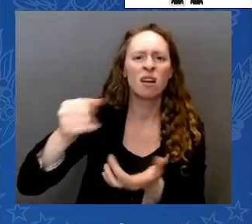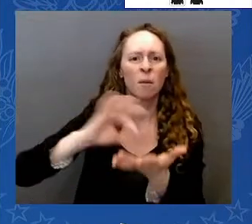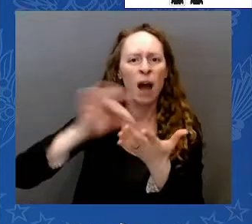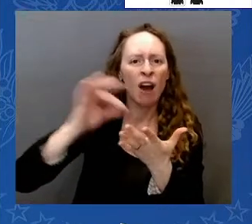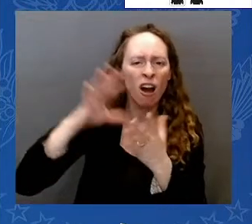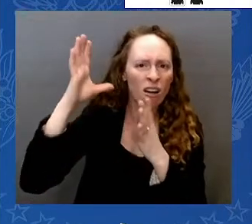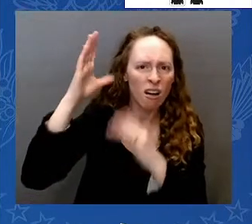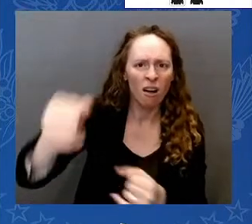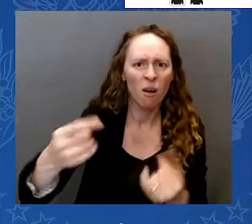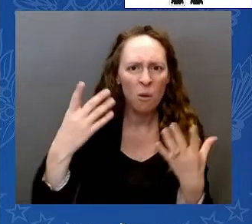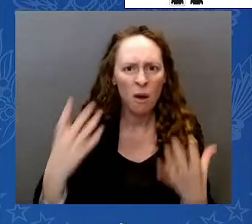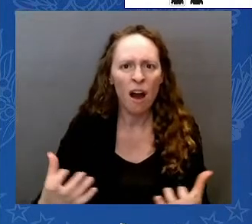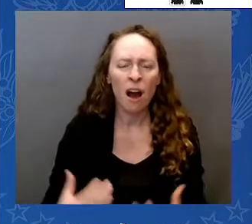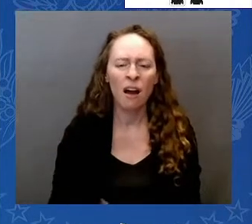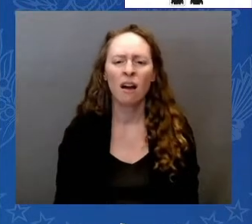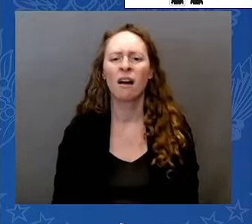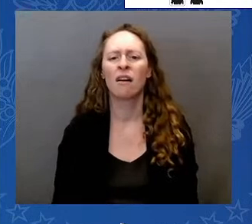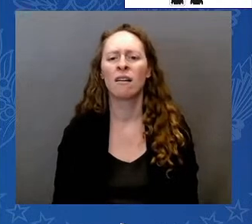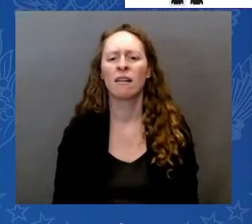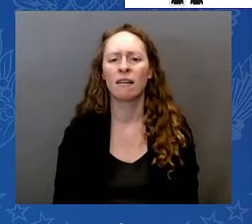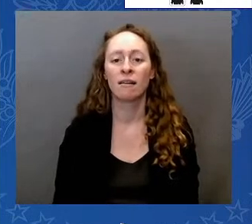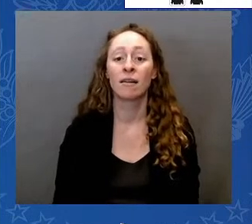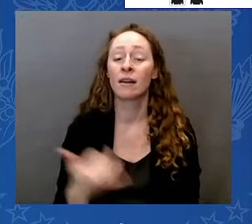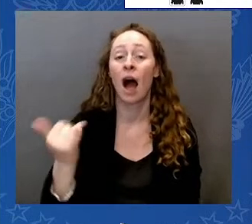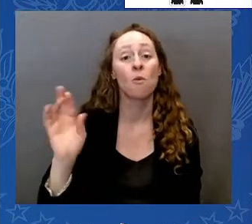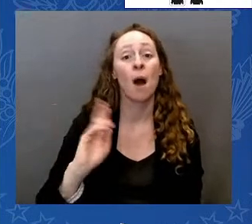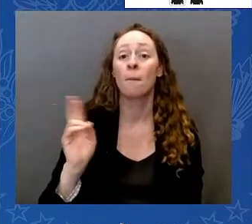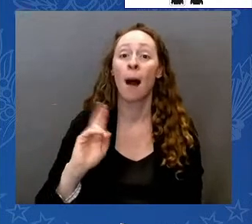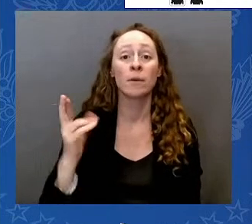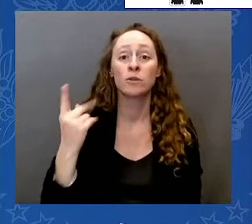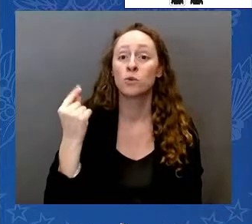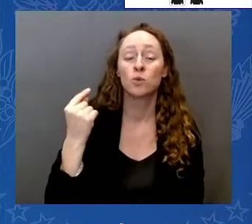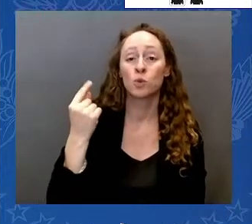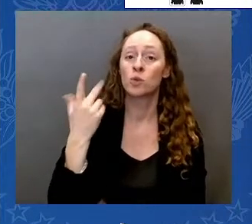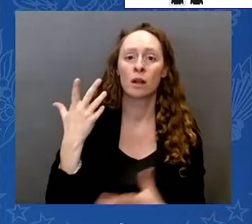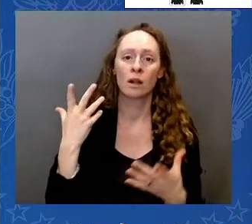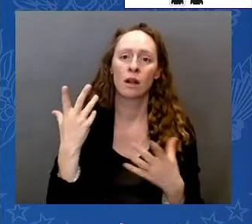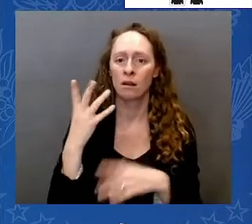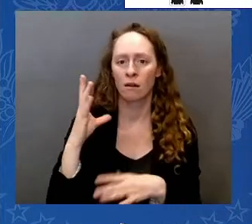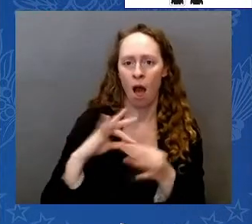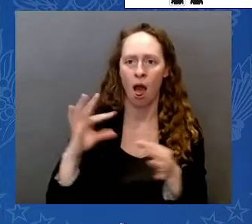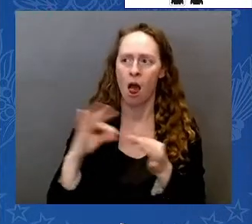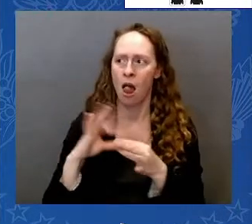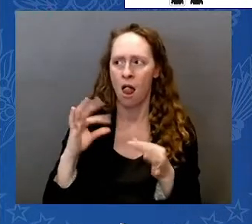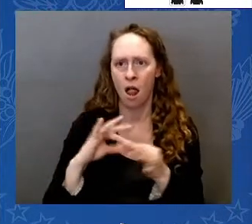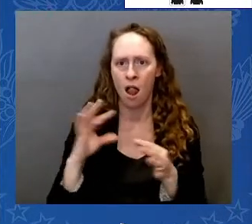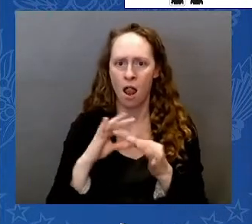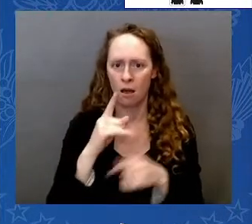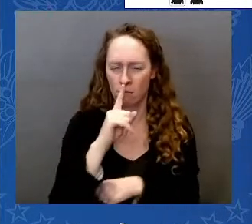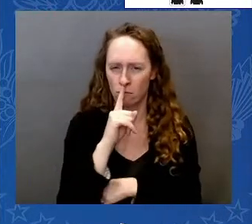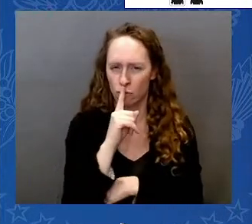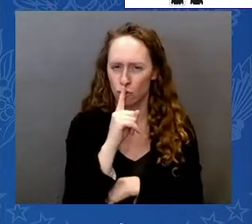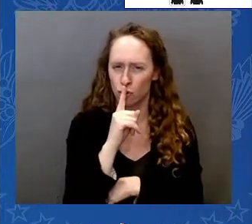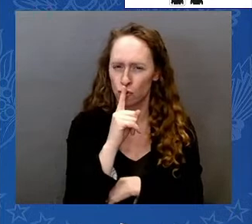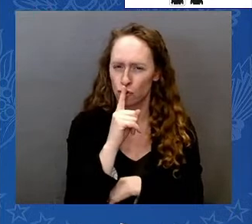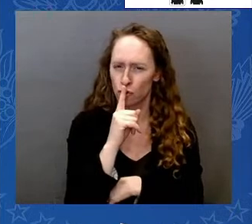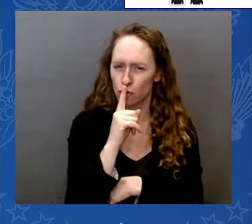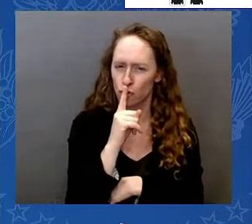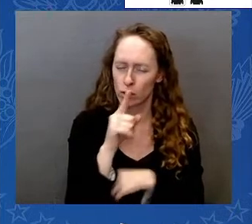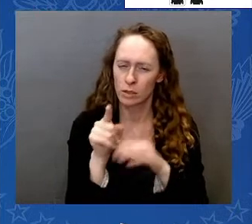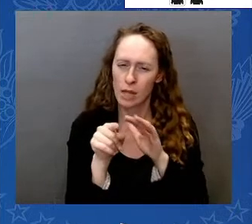but that's what they are saying. That's the documents they're sending out. Folks, when it comes to the next Congress, this